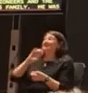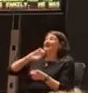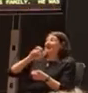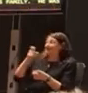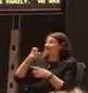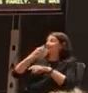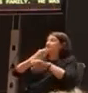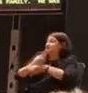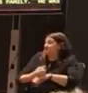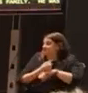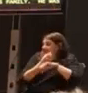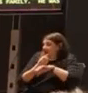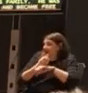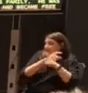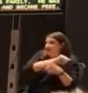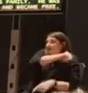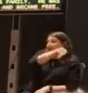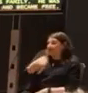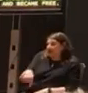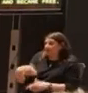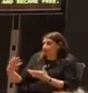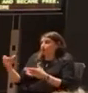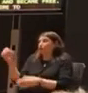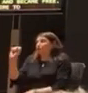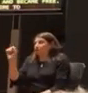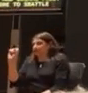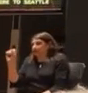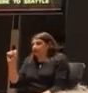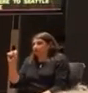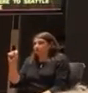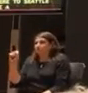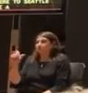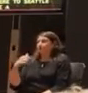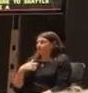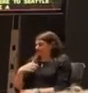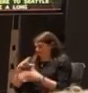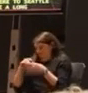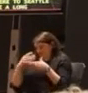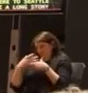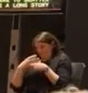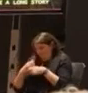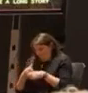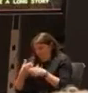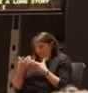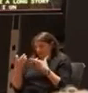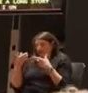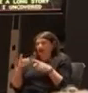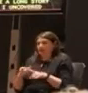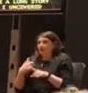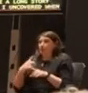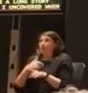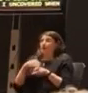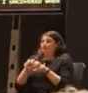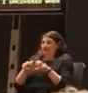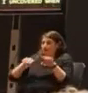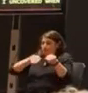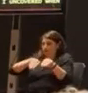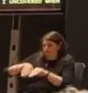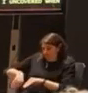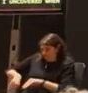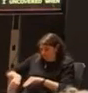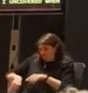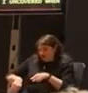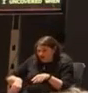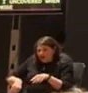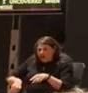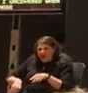Seattle. But to make a long story short, what I uncovered when we moved them benches back, and it's probably still